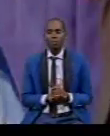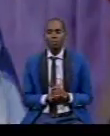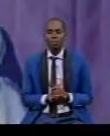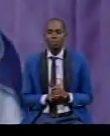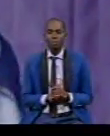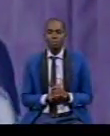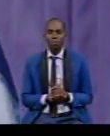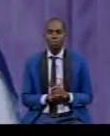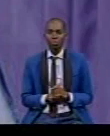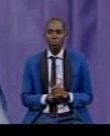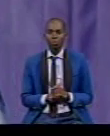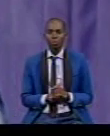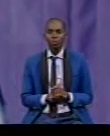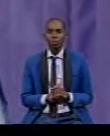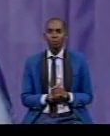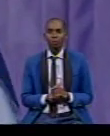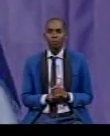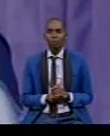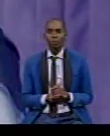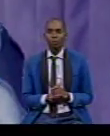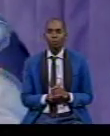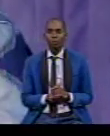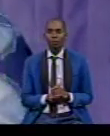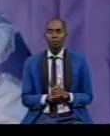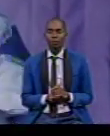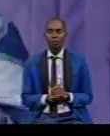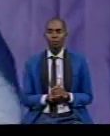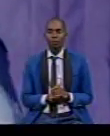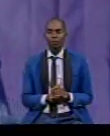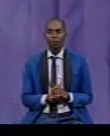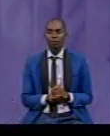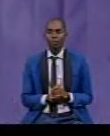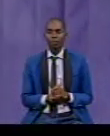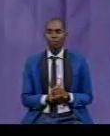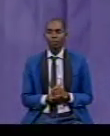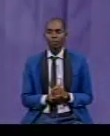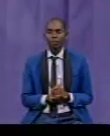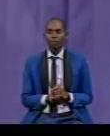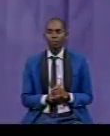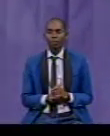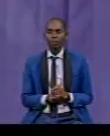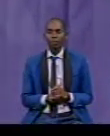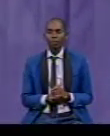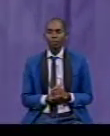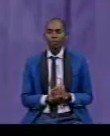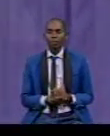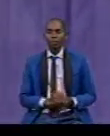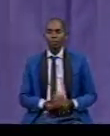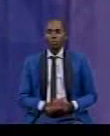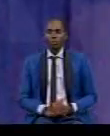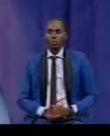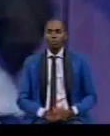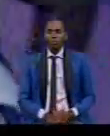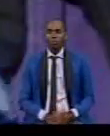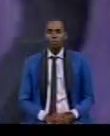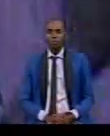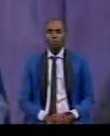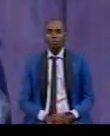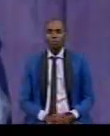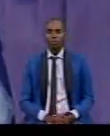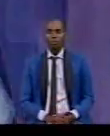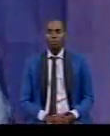it will happen by his compassion tonight in Jesus'